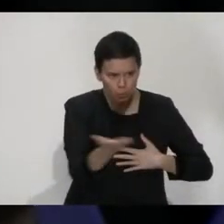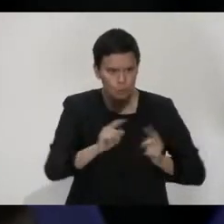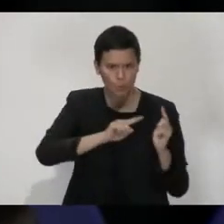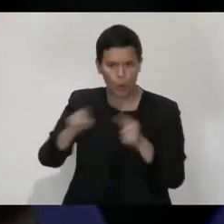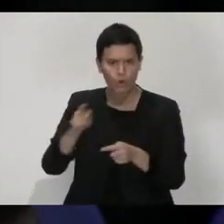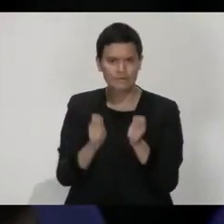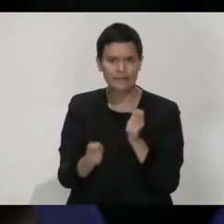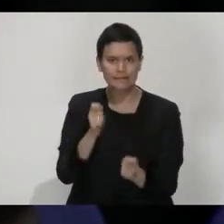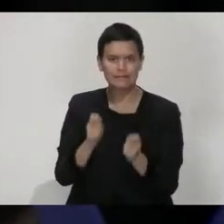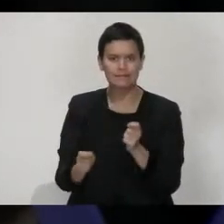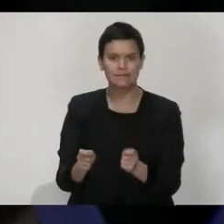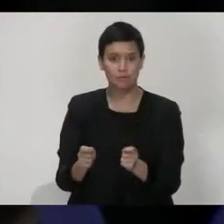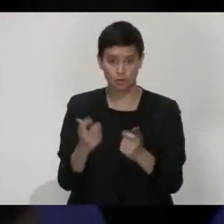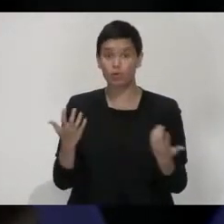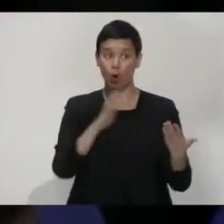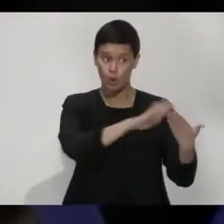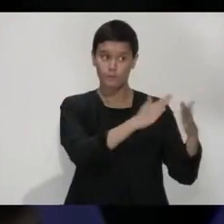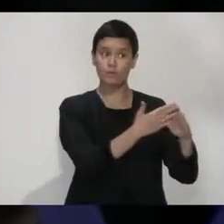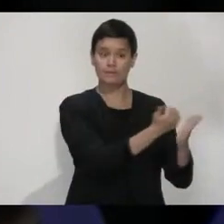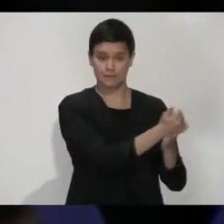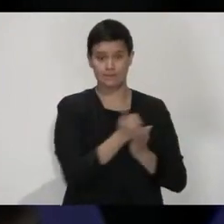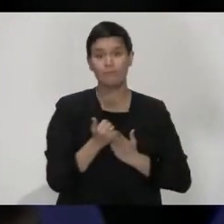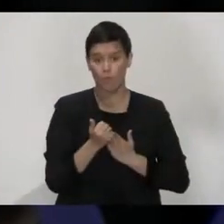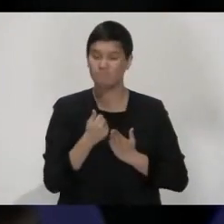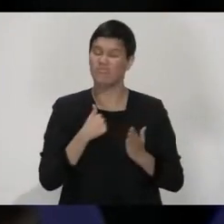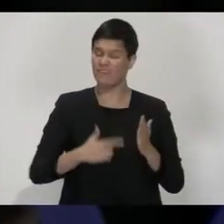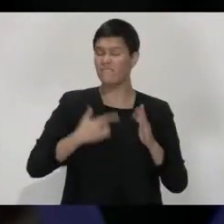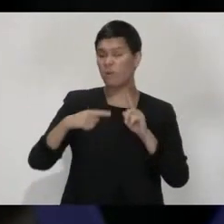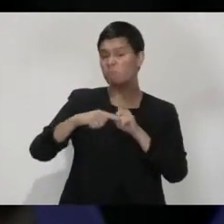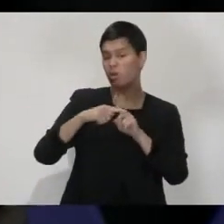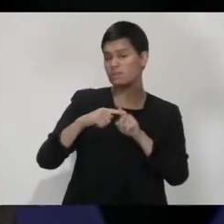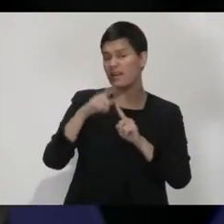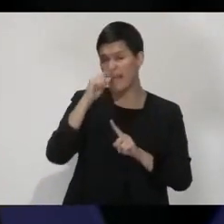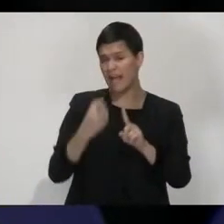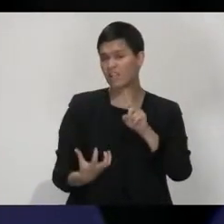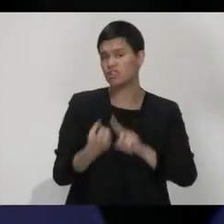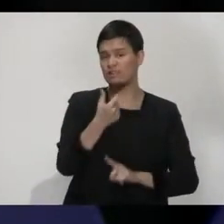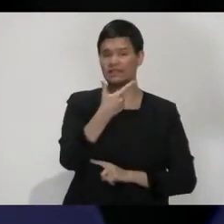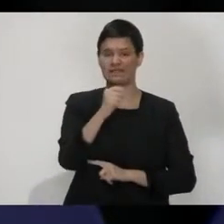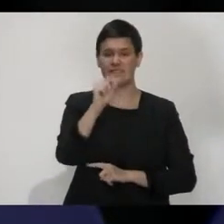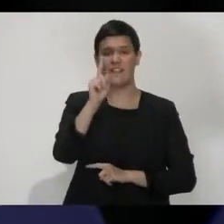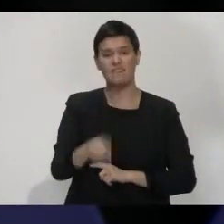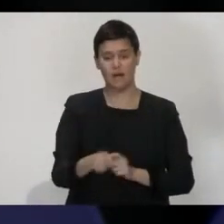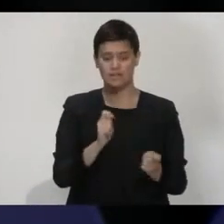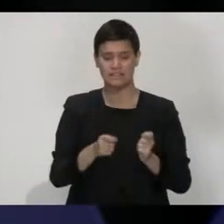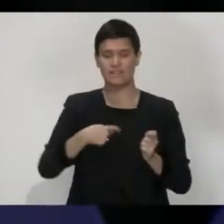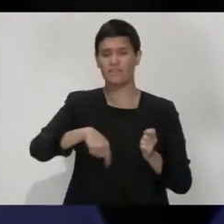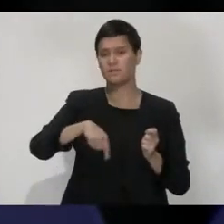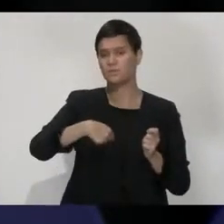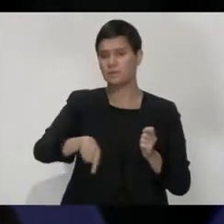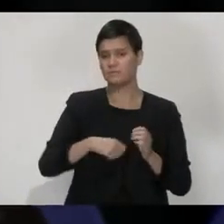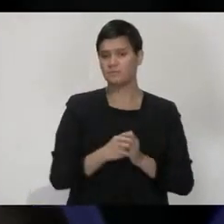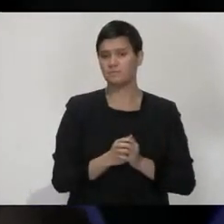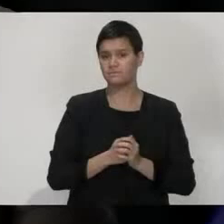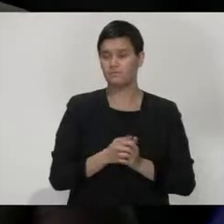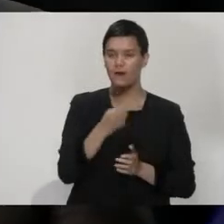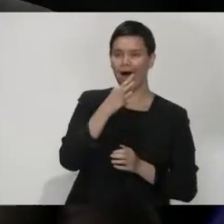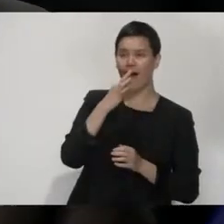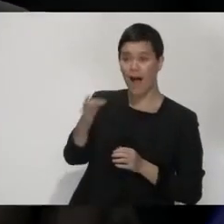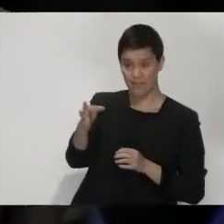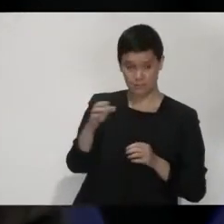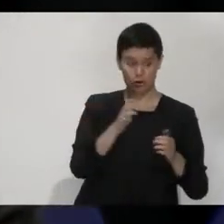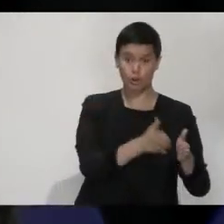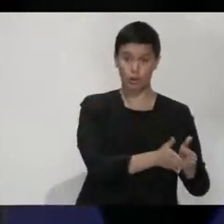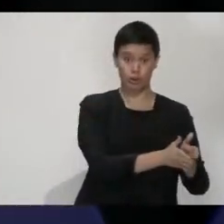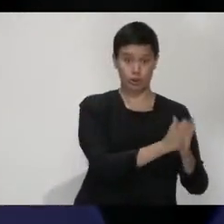of the community behind this, and that makes me optimistic we'll reach our target. Have you found that epidemiological link between that church mini cluster and